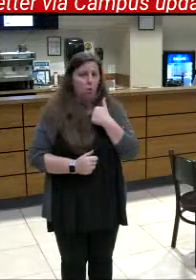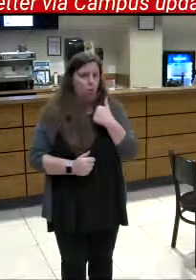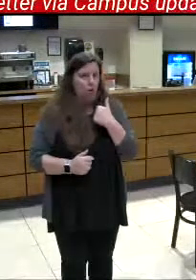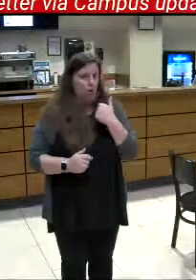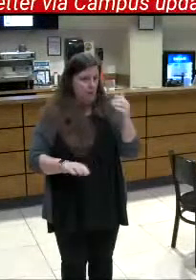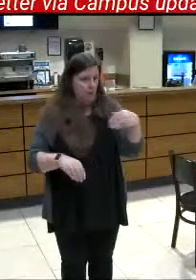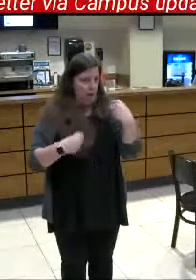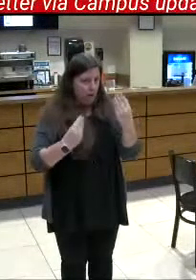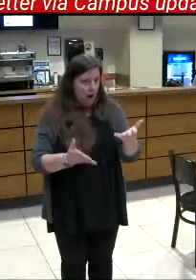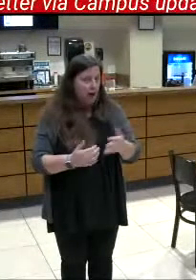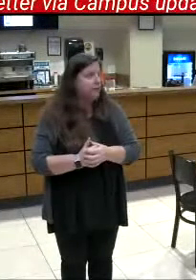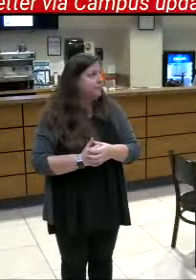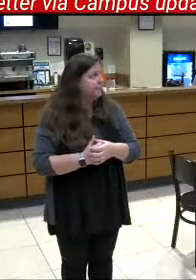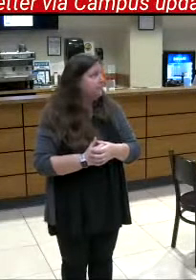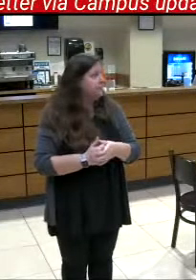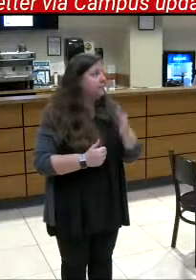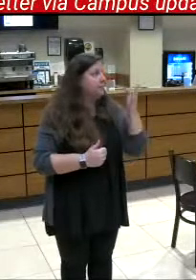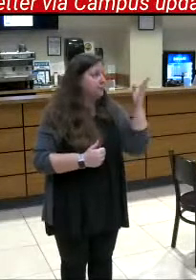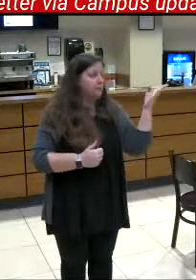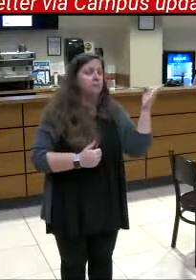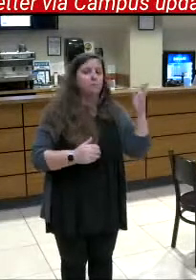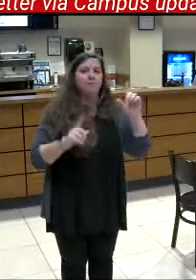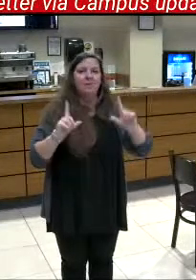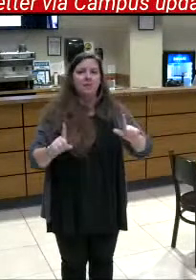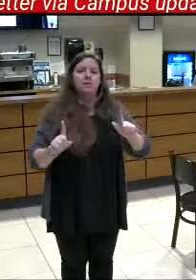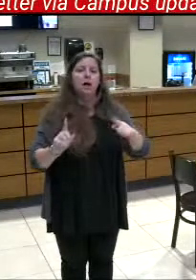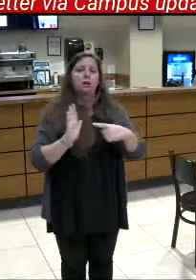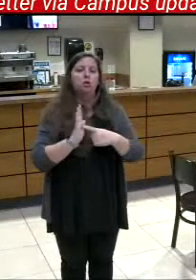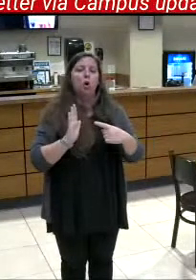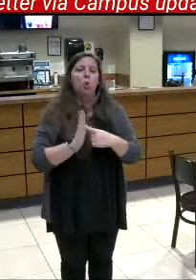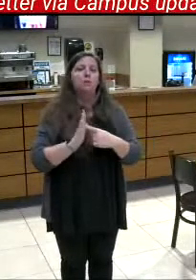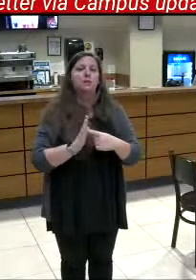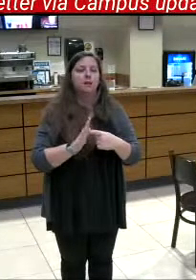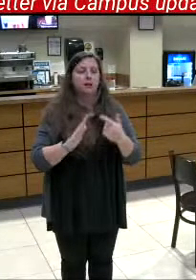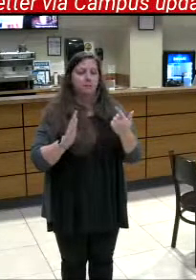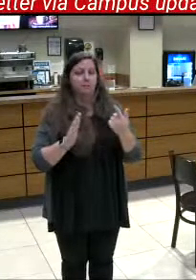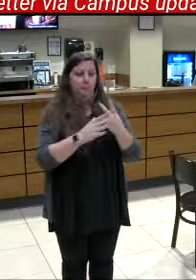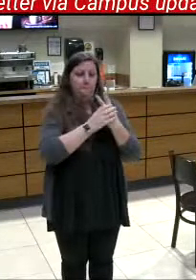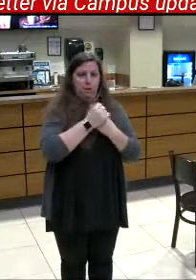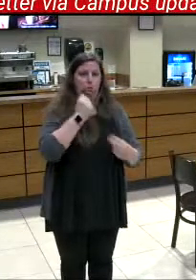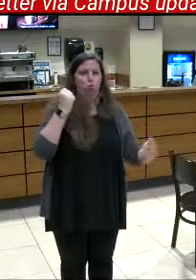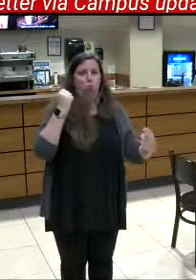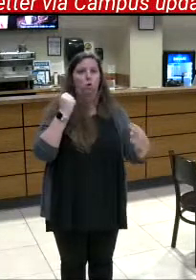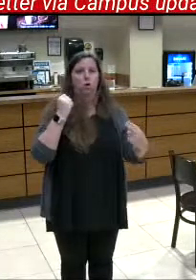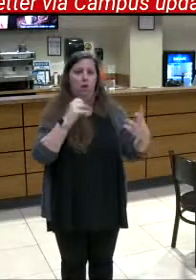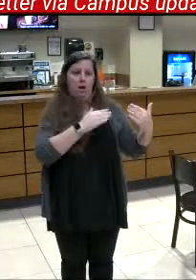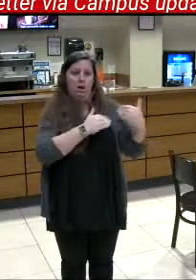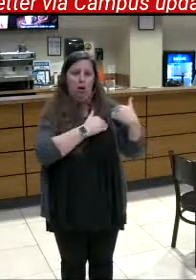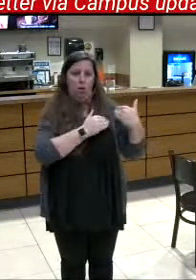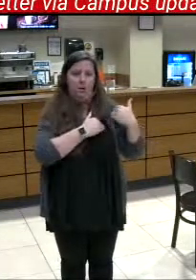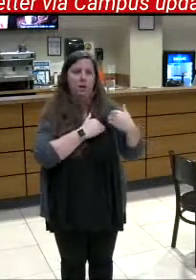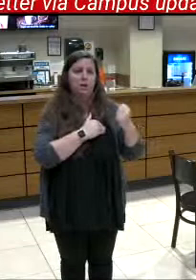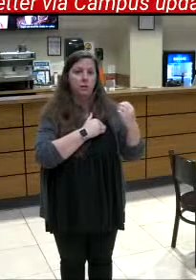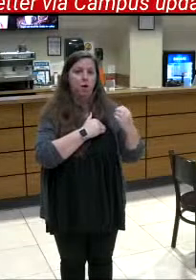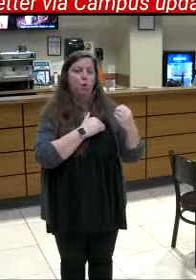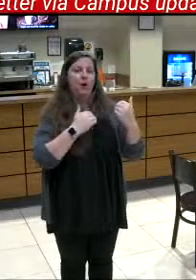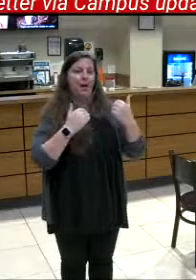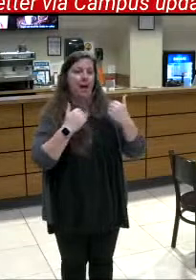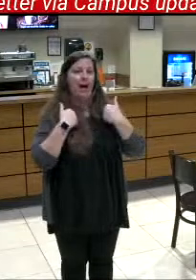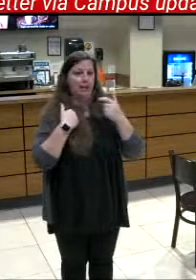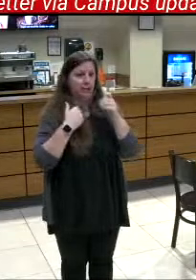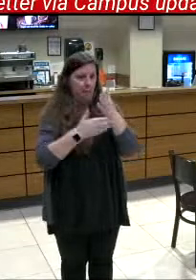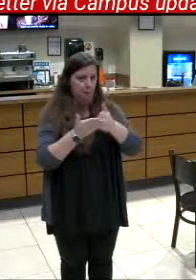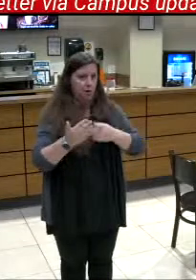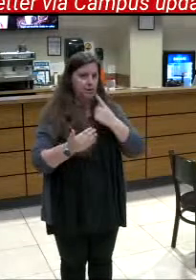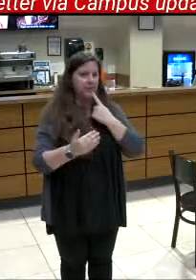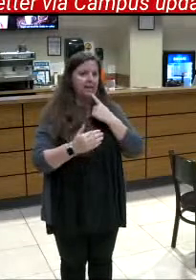that shows the mutual accountability. So at the top, it says action steps identified at the last meeting. So what were the